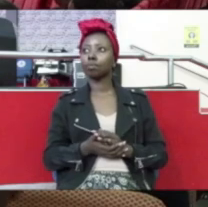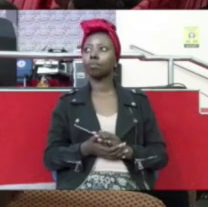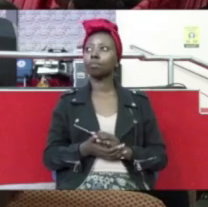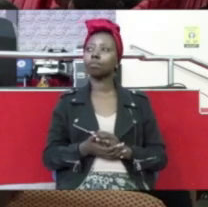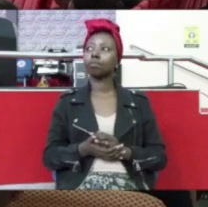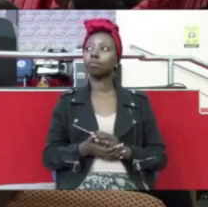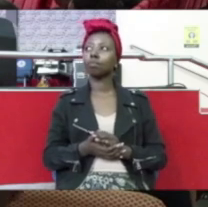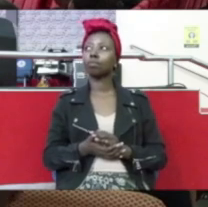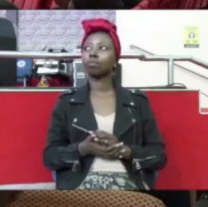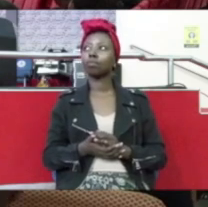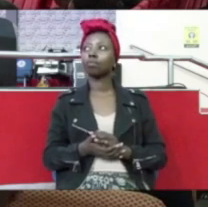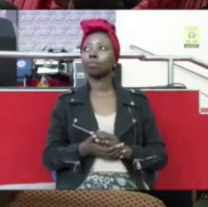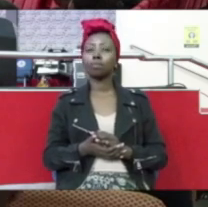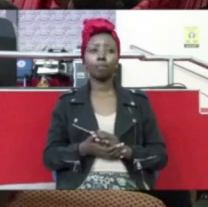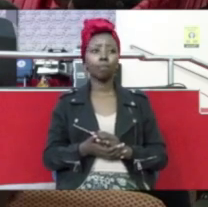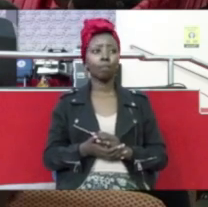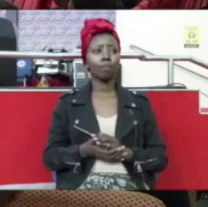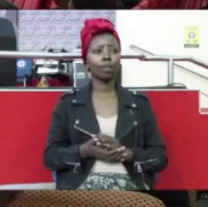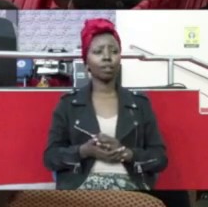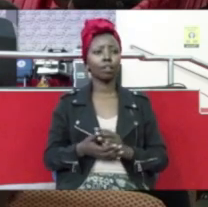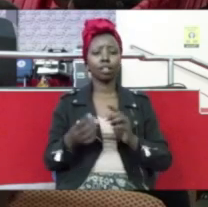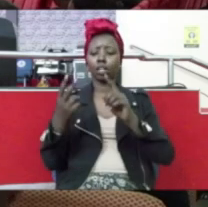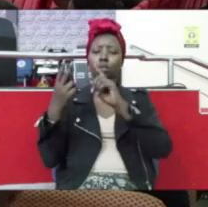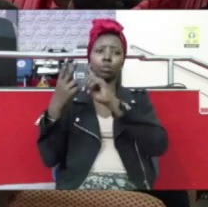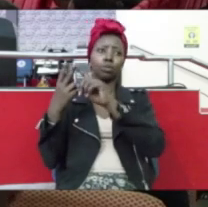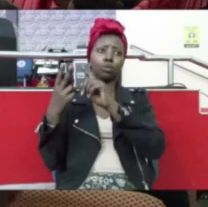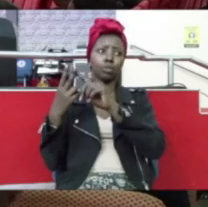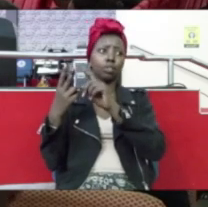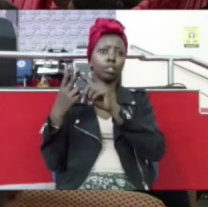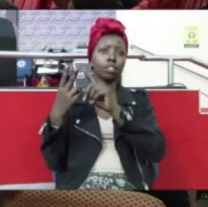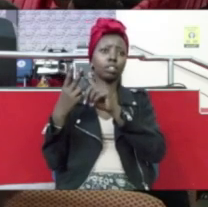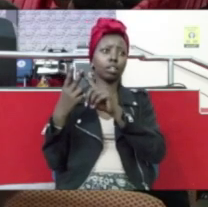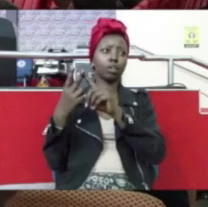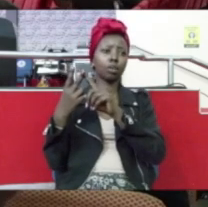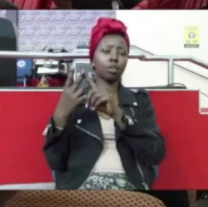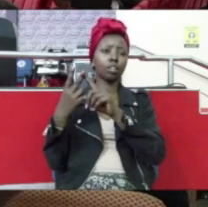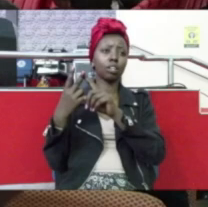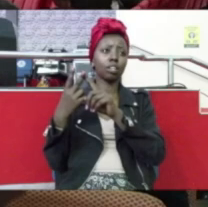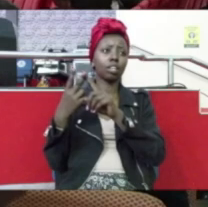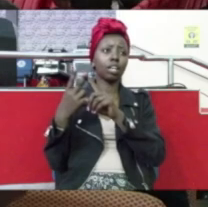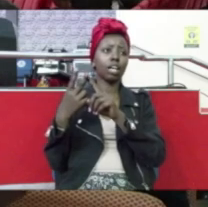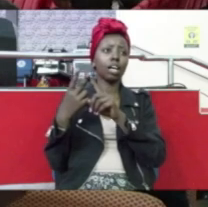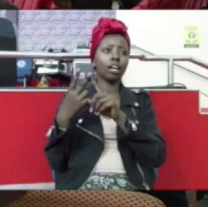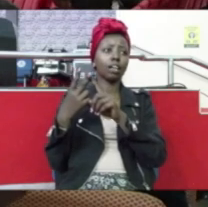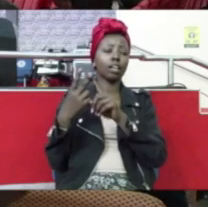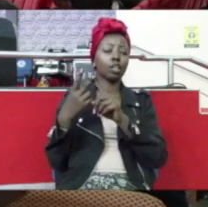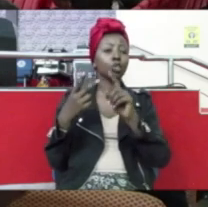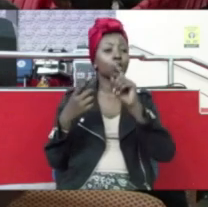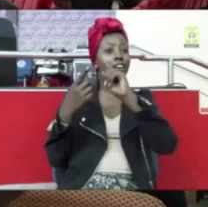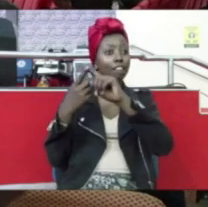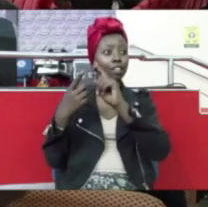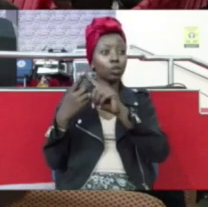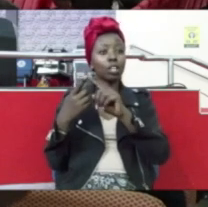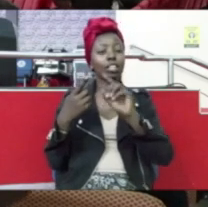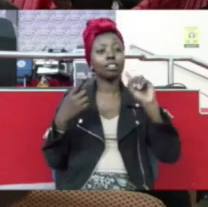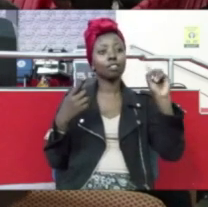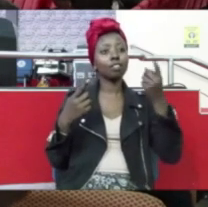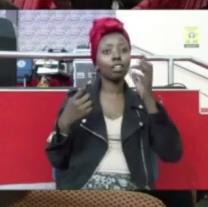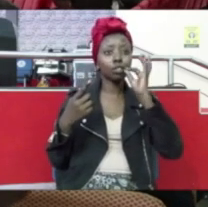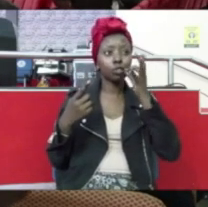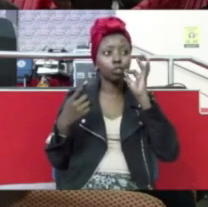mazao ya kwanza. Now, the second type of giving is what we call a tithe. Ile ya matoleo ya pili ni ile ya